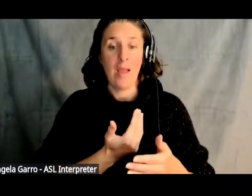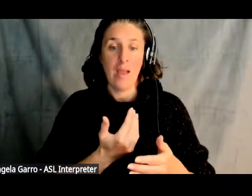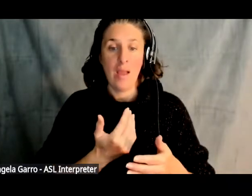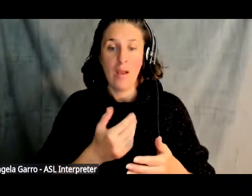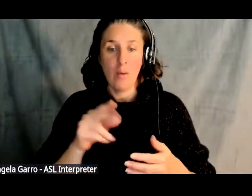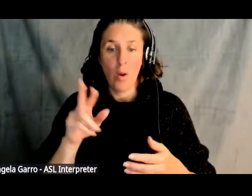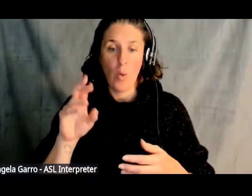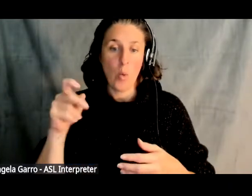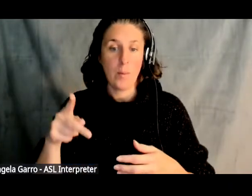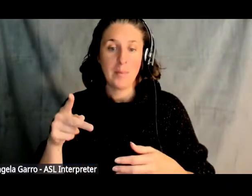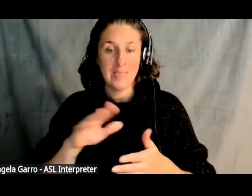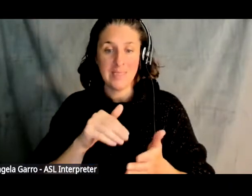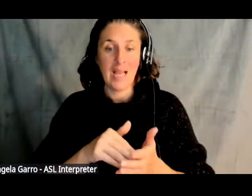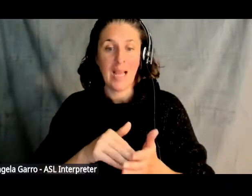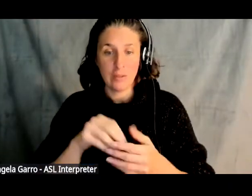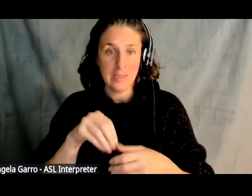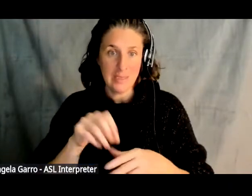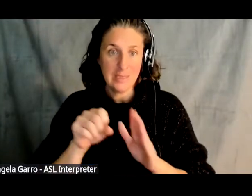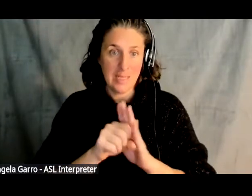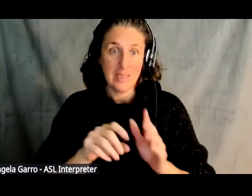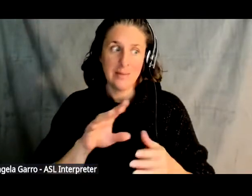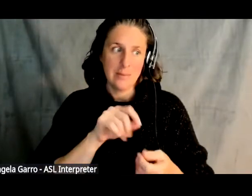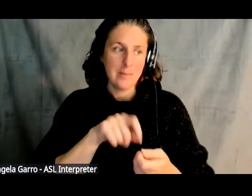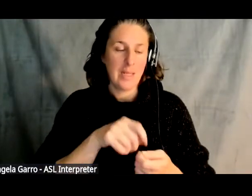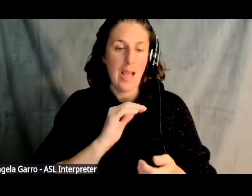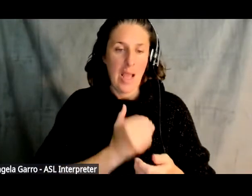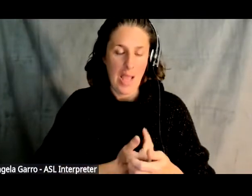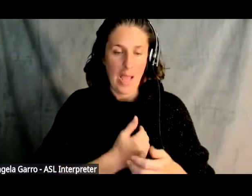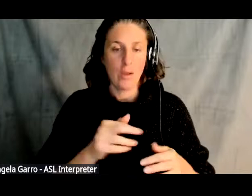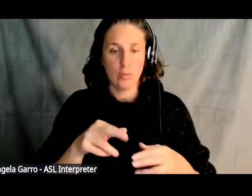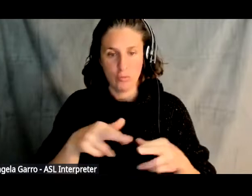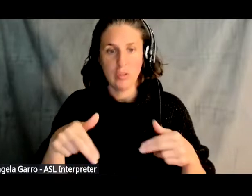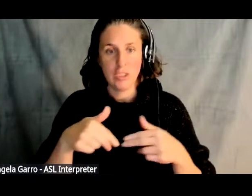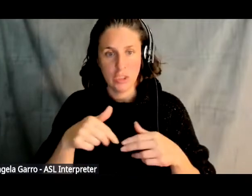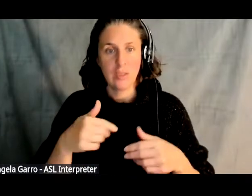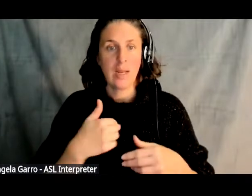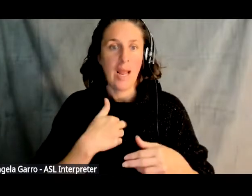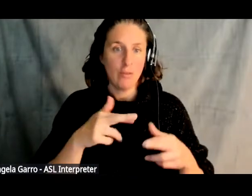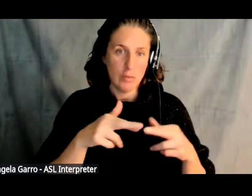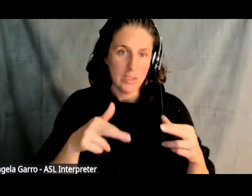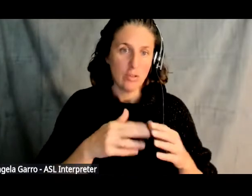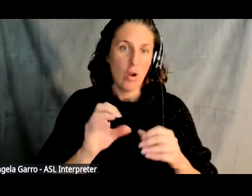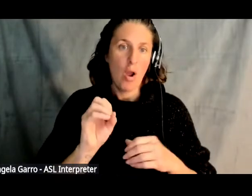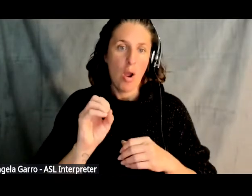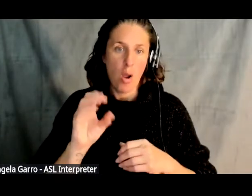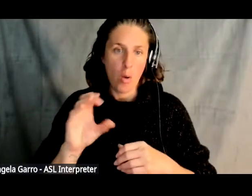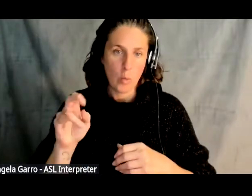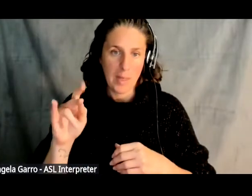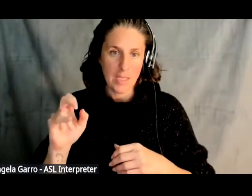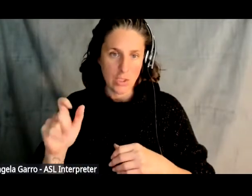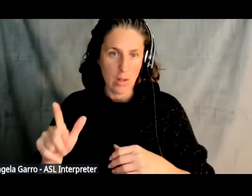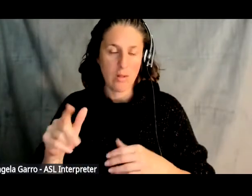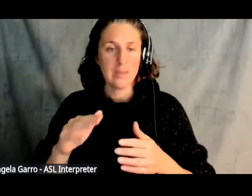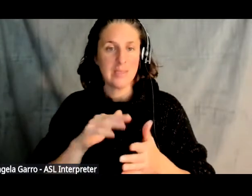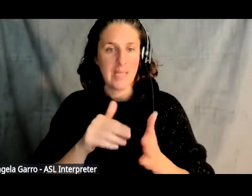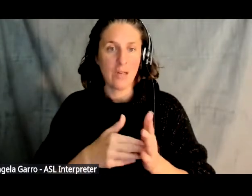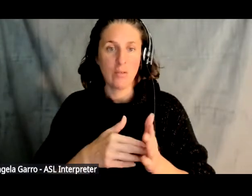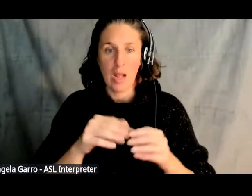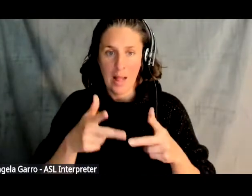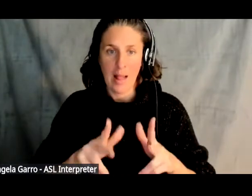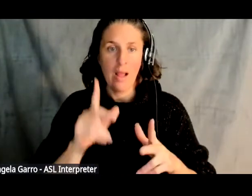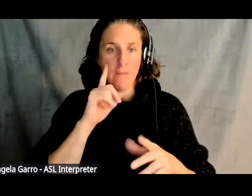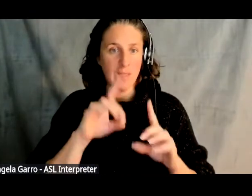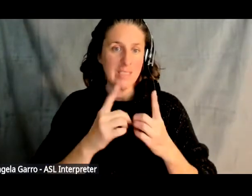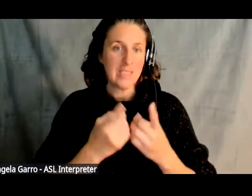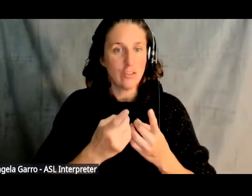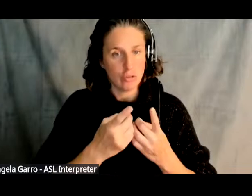state, certainly in our region, right? That this is the opportunity programs that used to exist. There were regional occupation centers that, would allow for districts to share